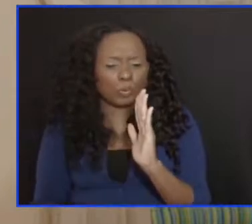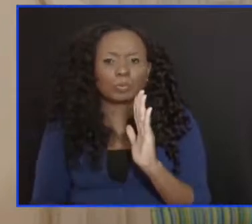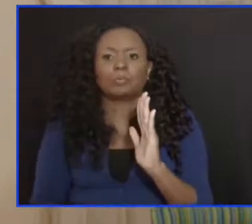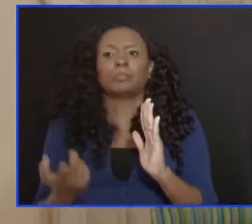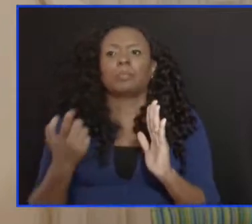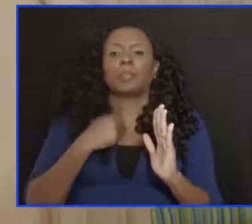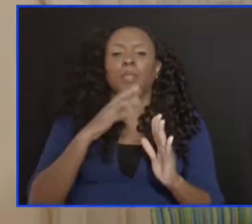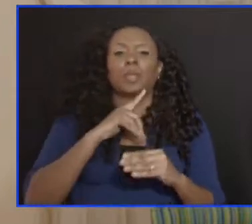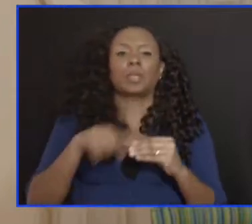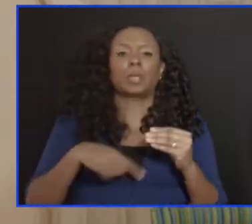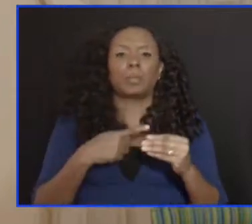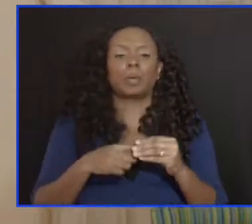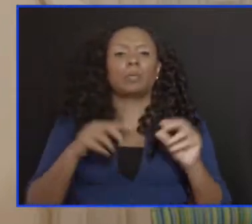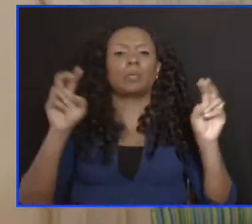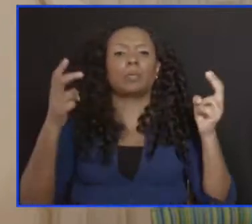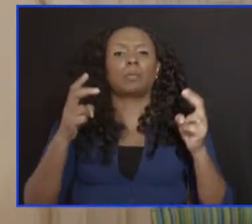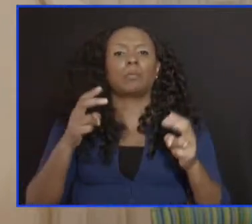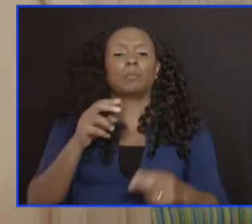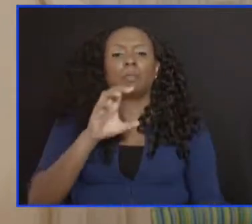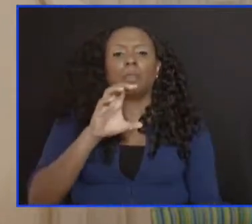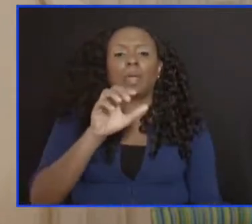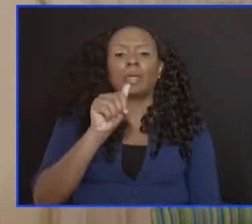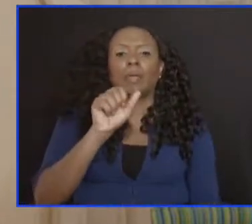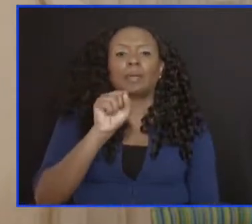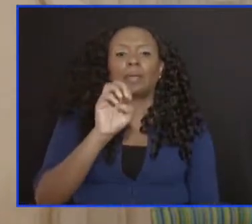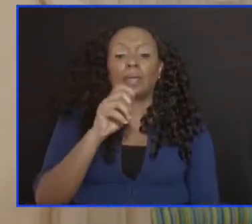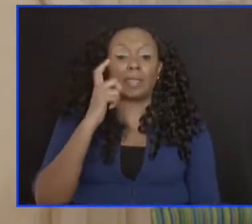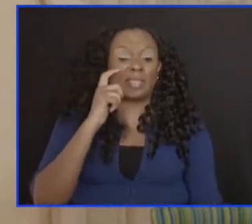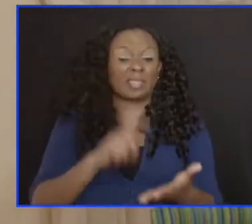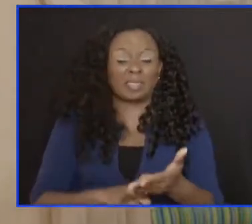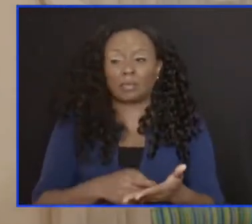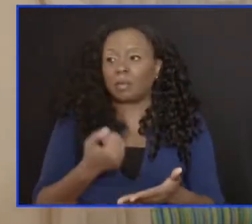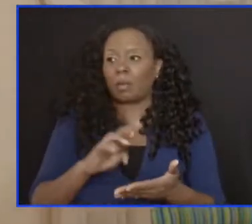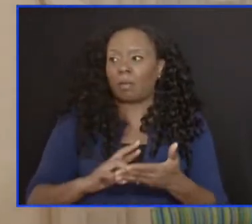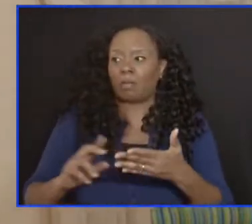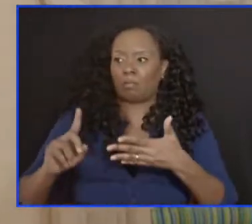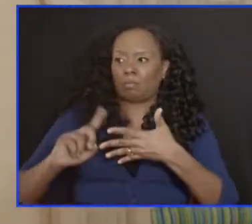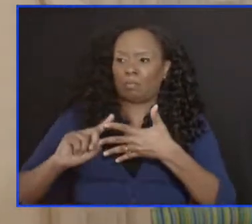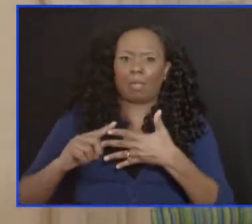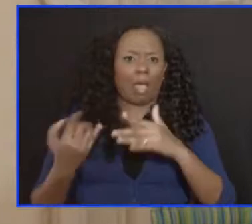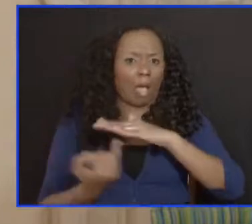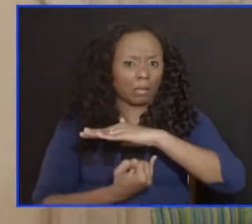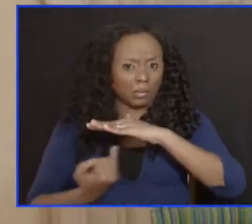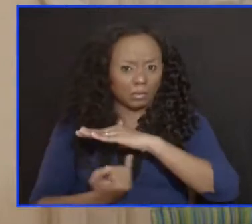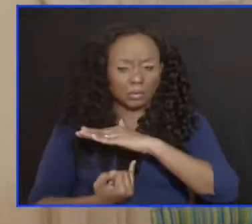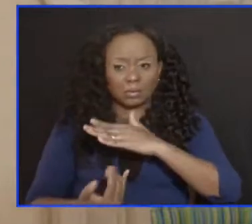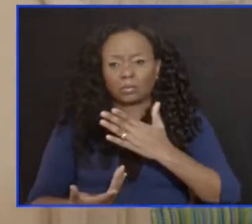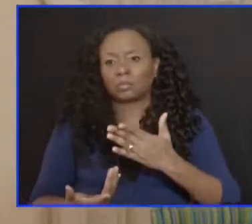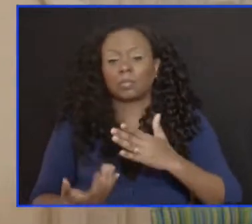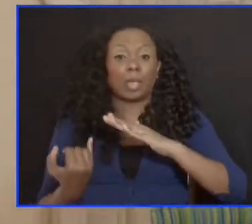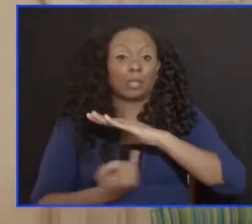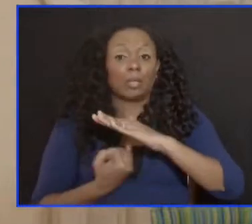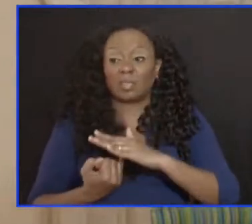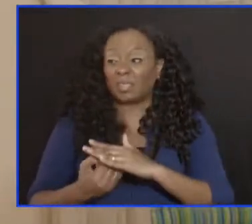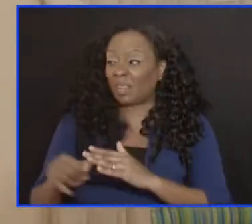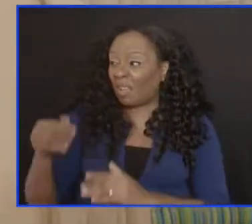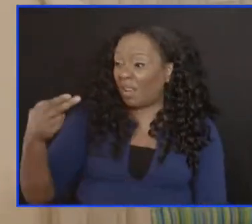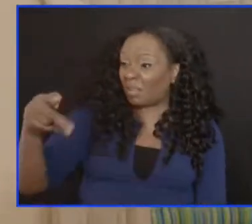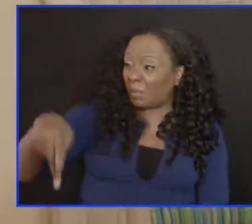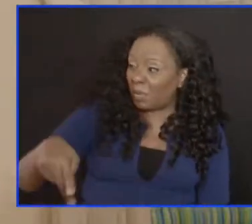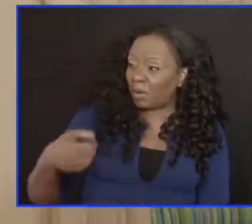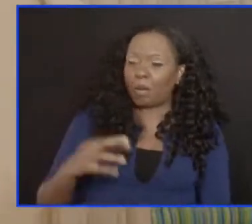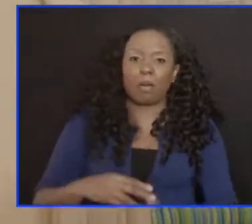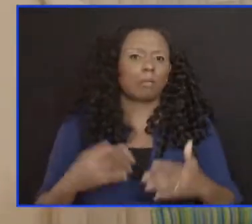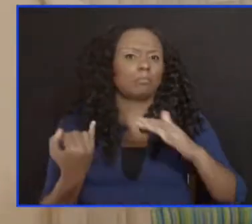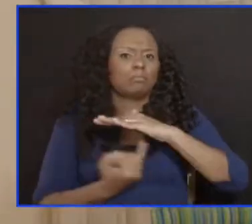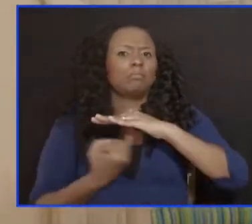case detection. Of course, there's isolation, whether it's facility-based isolation or isolation at home. But then there are other